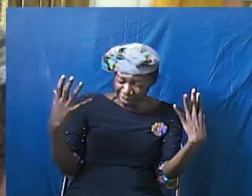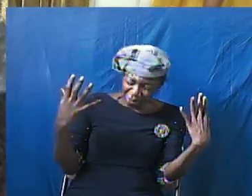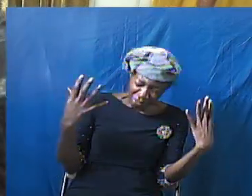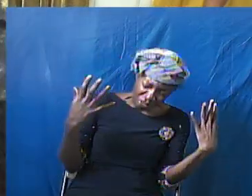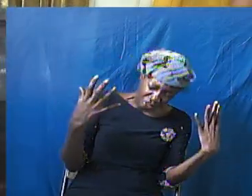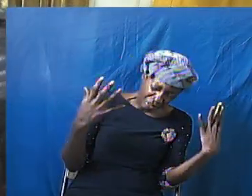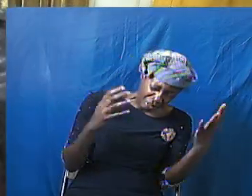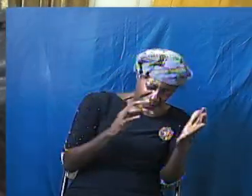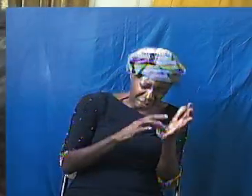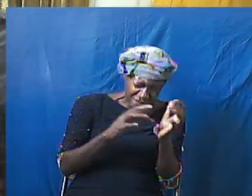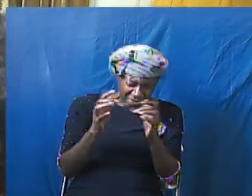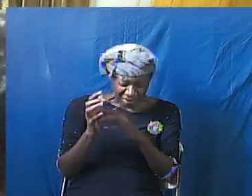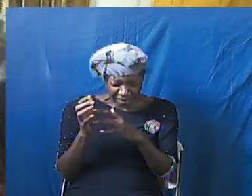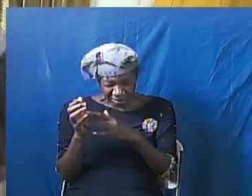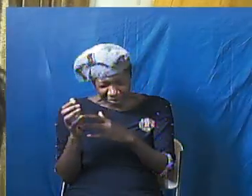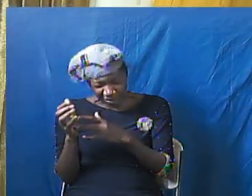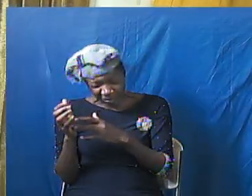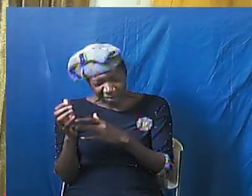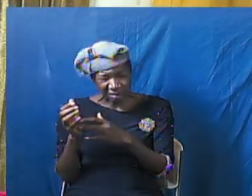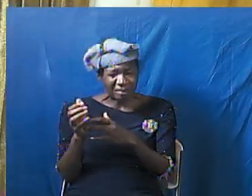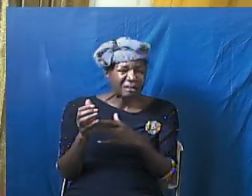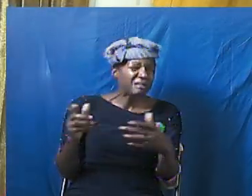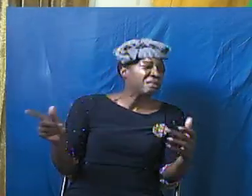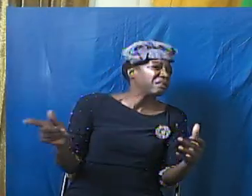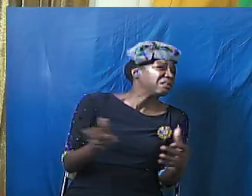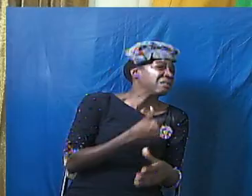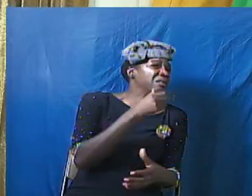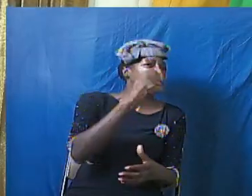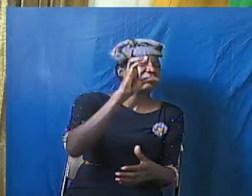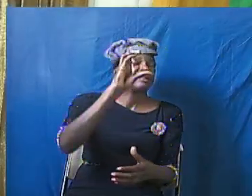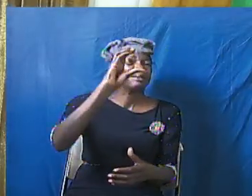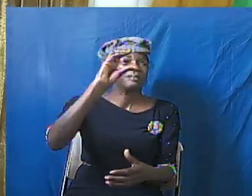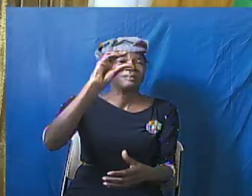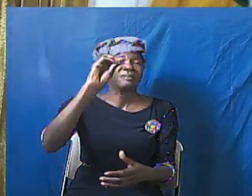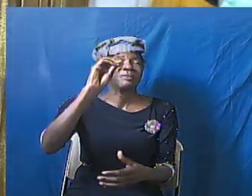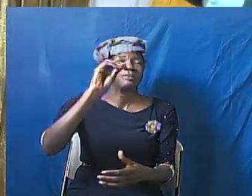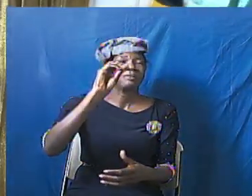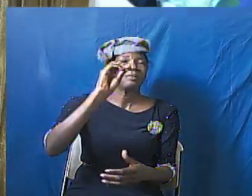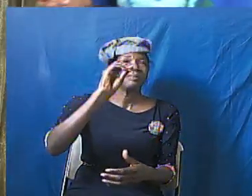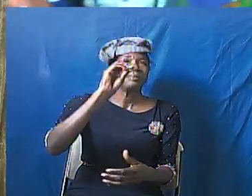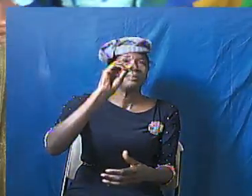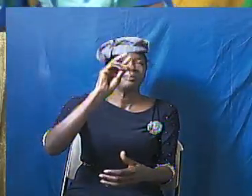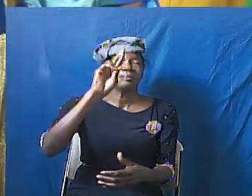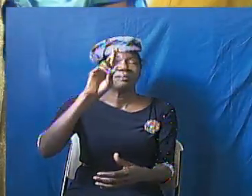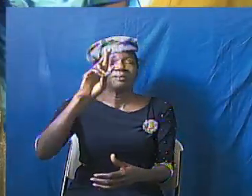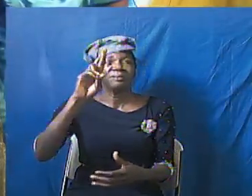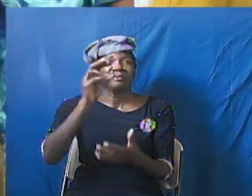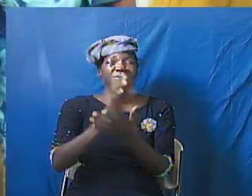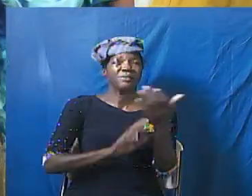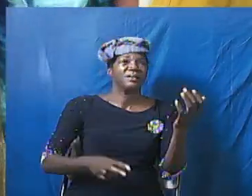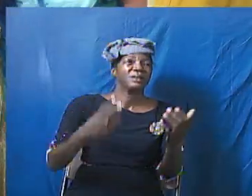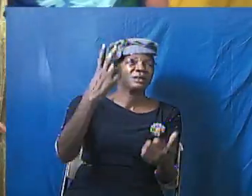Could we turn in our Bibles to 1 Corinthians chapter 2, reading 4.